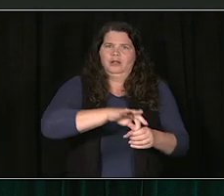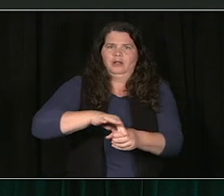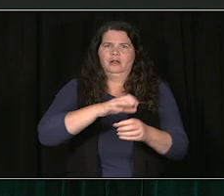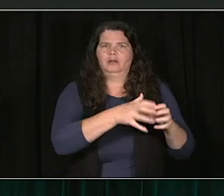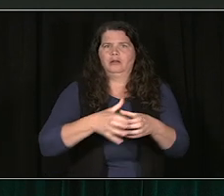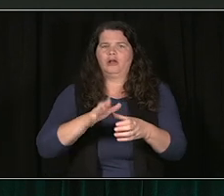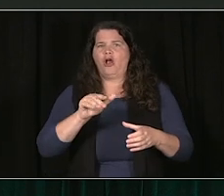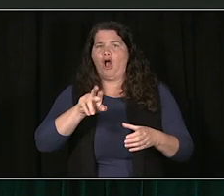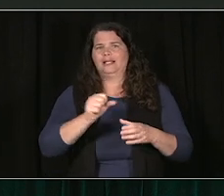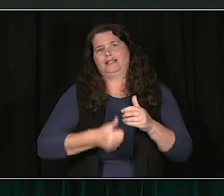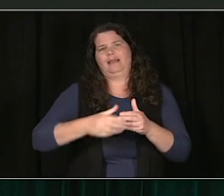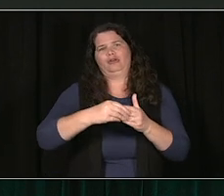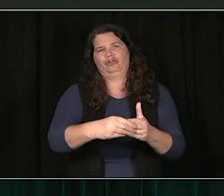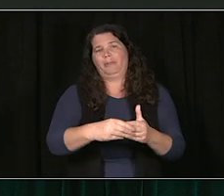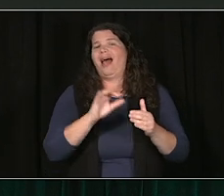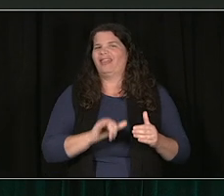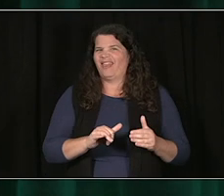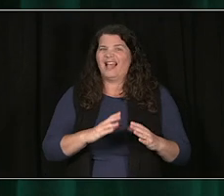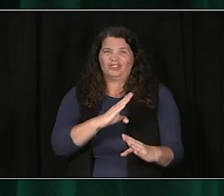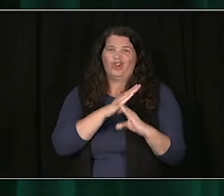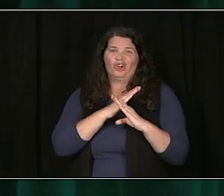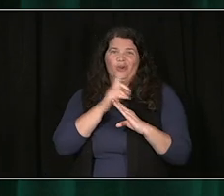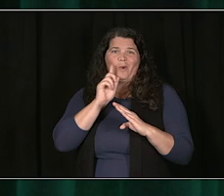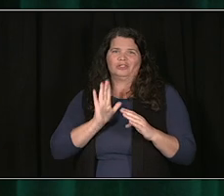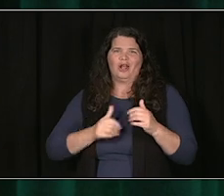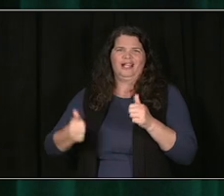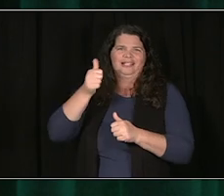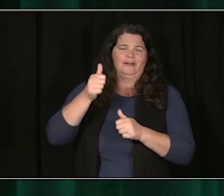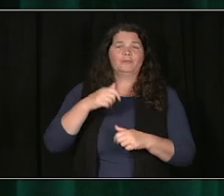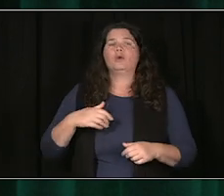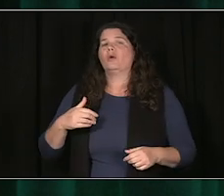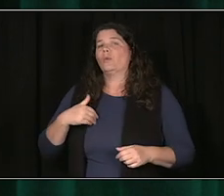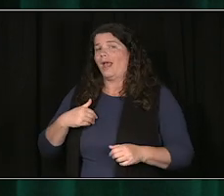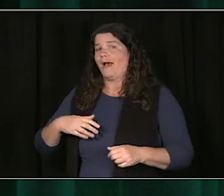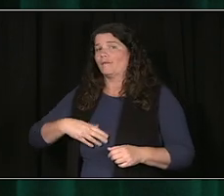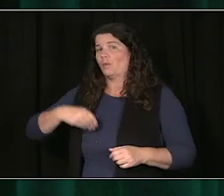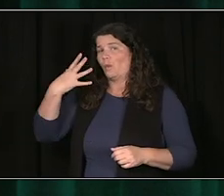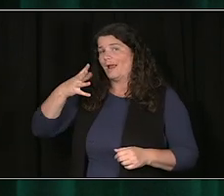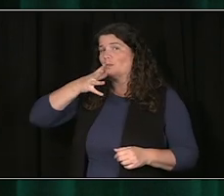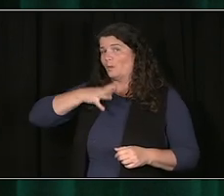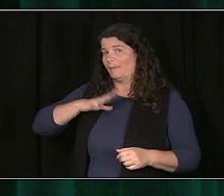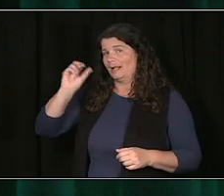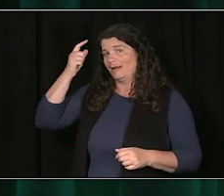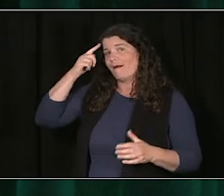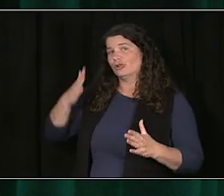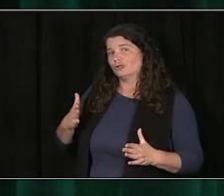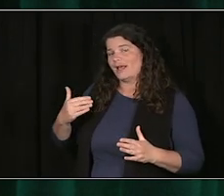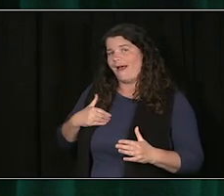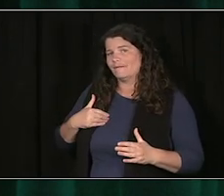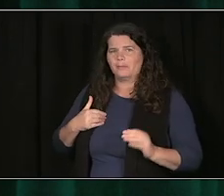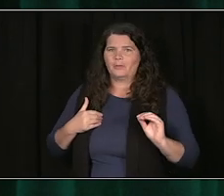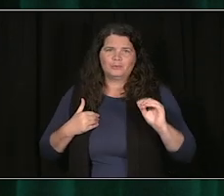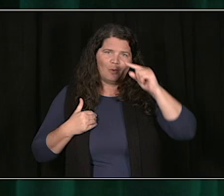seat. You know, we have white women who are governors, but we don't have any Black women or any Latina